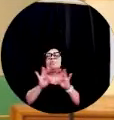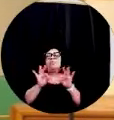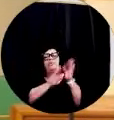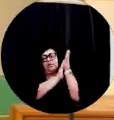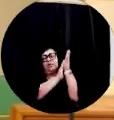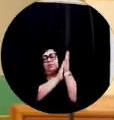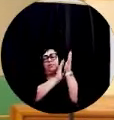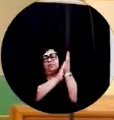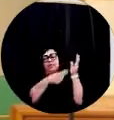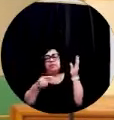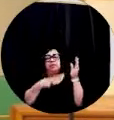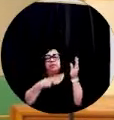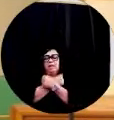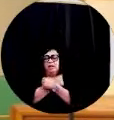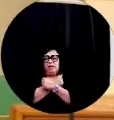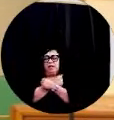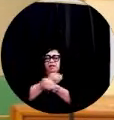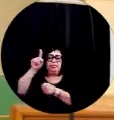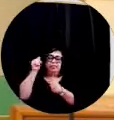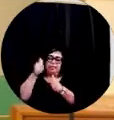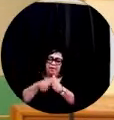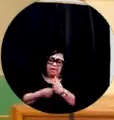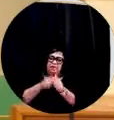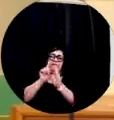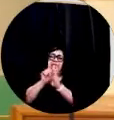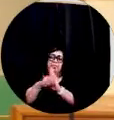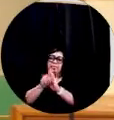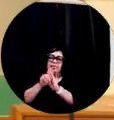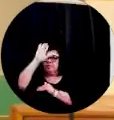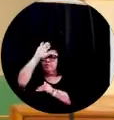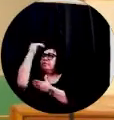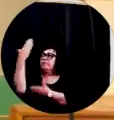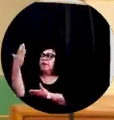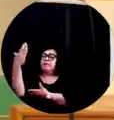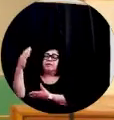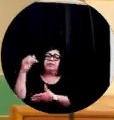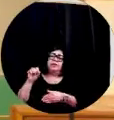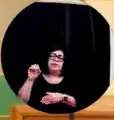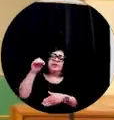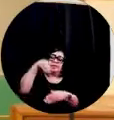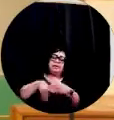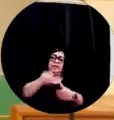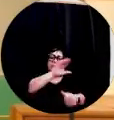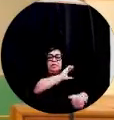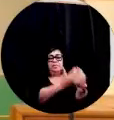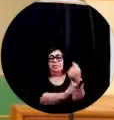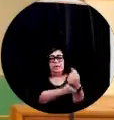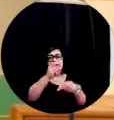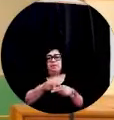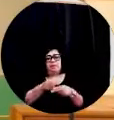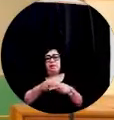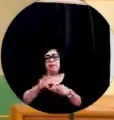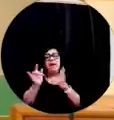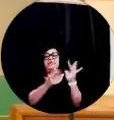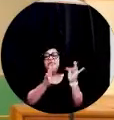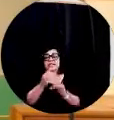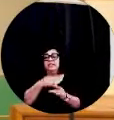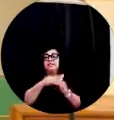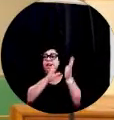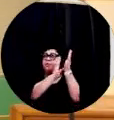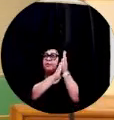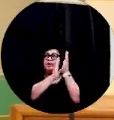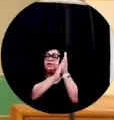you every single moment, Father. So, Lord, right now in the mighty name of Jesus, I give you praise and glory, and I won't be so